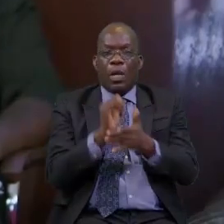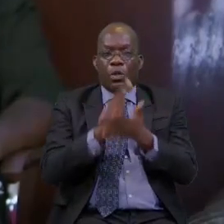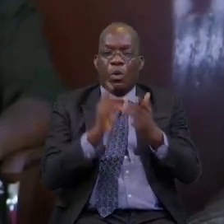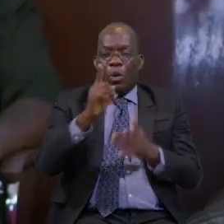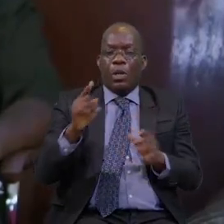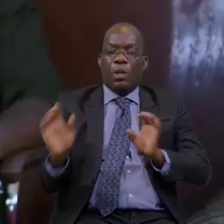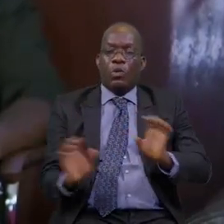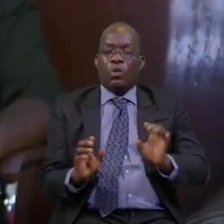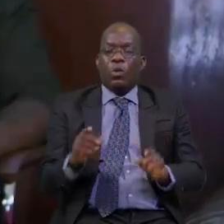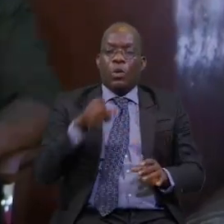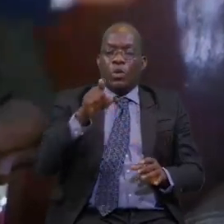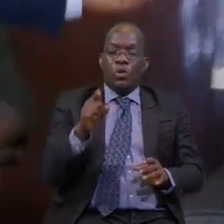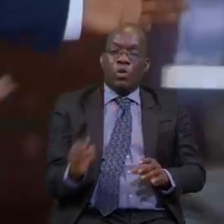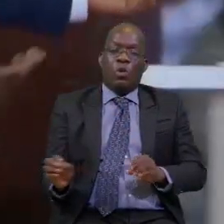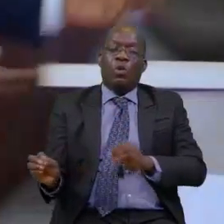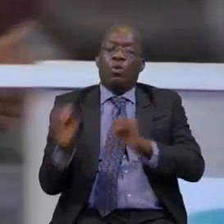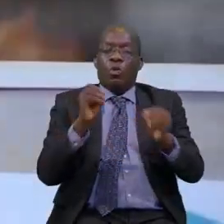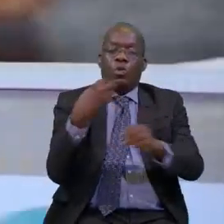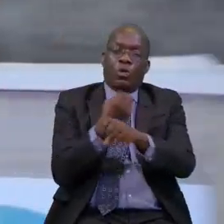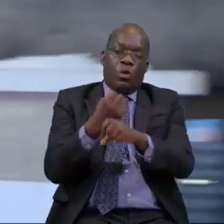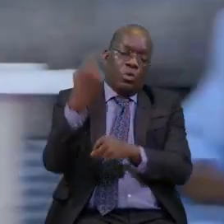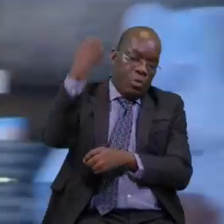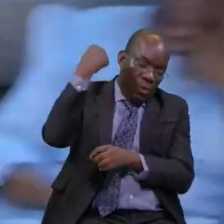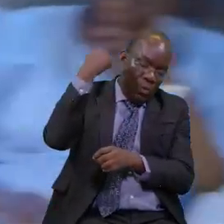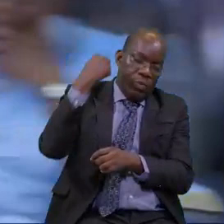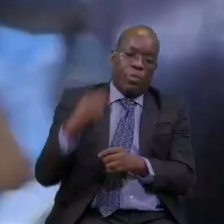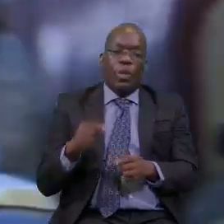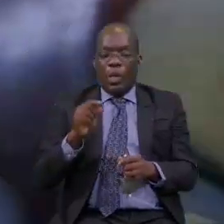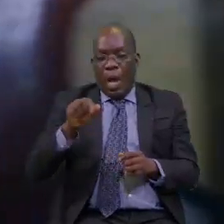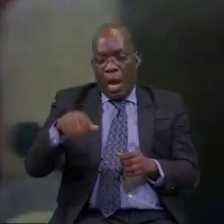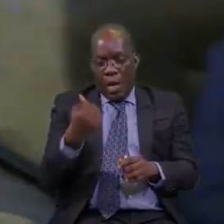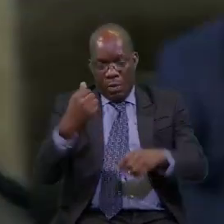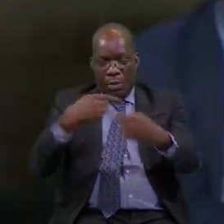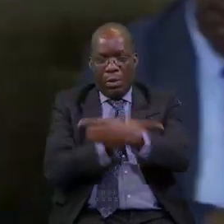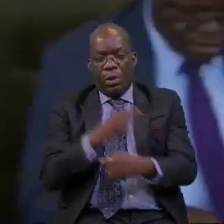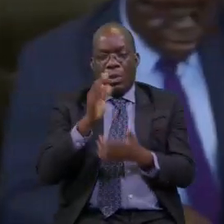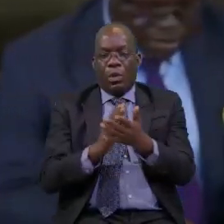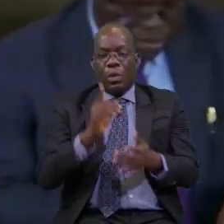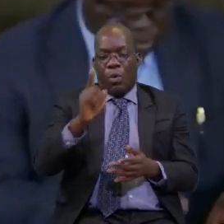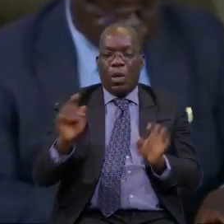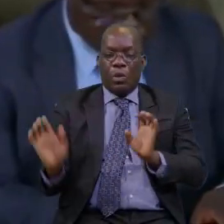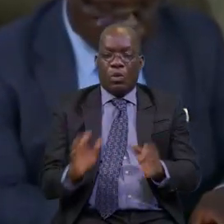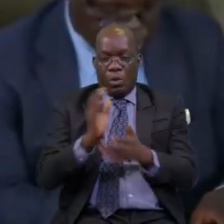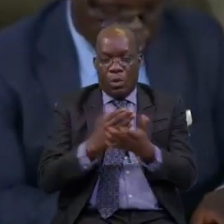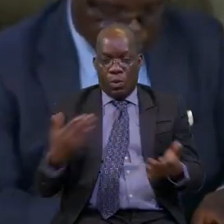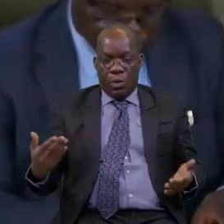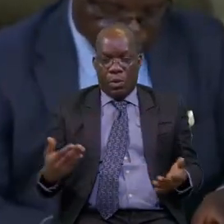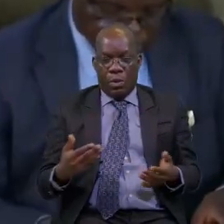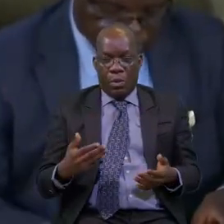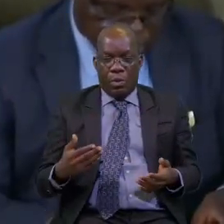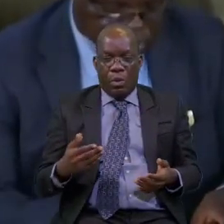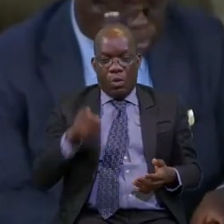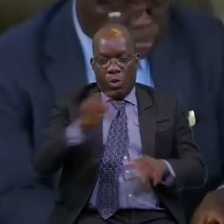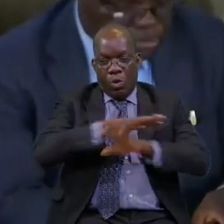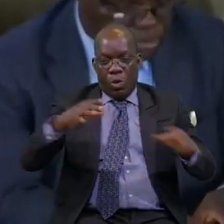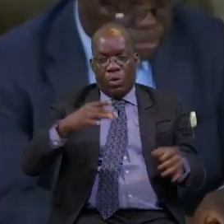a pebble there. And the next day, somebody does something. I don't like that. Talk to him.